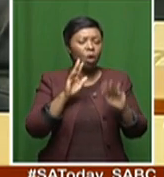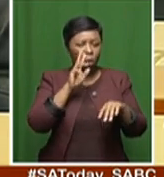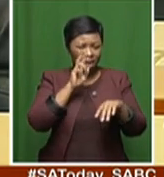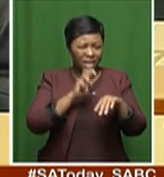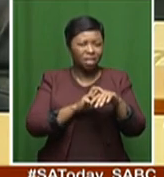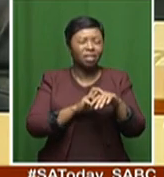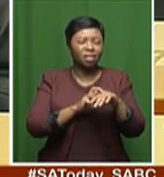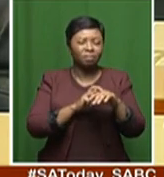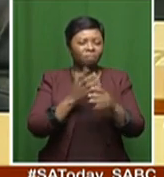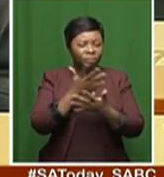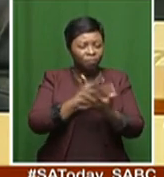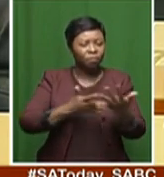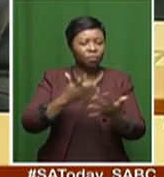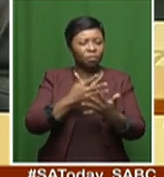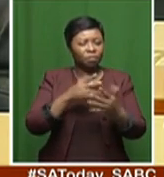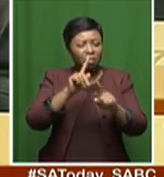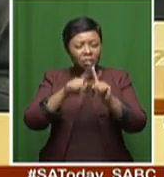the various issues that